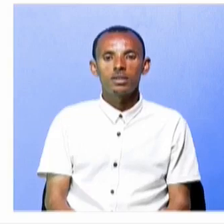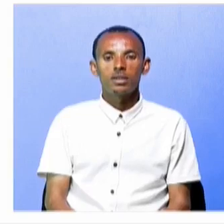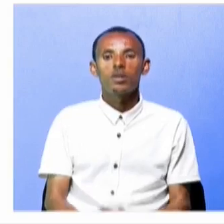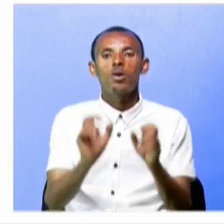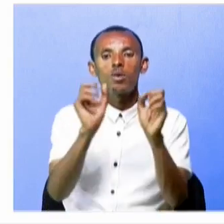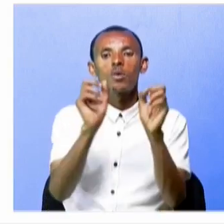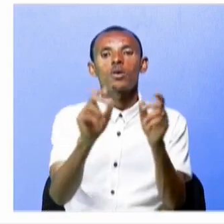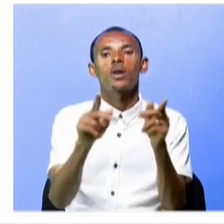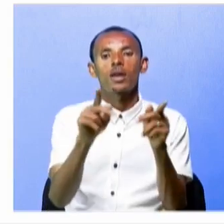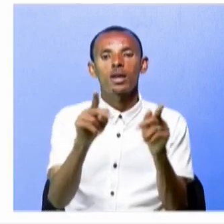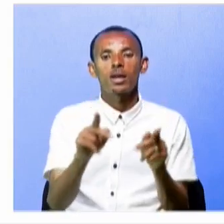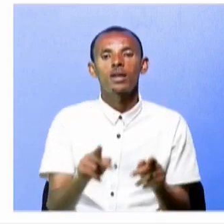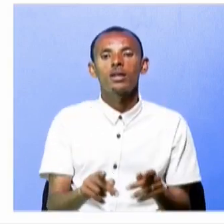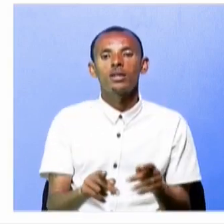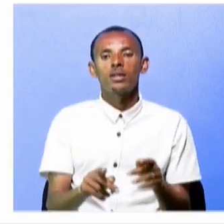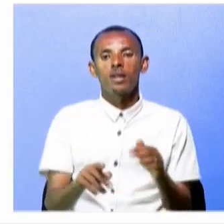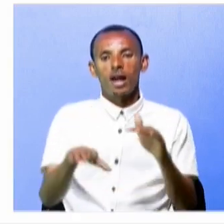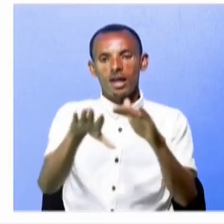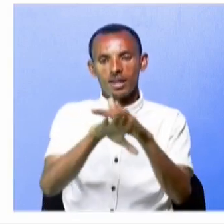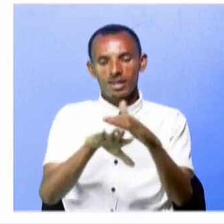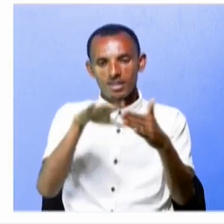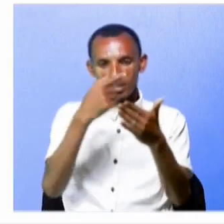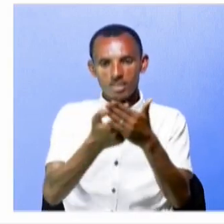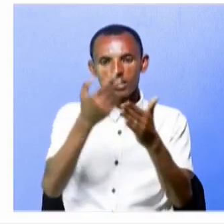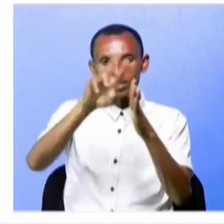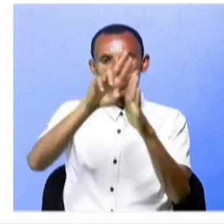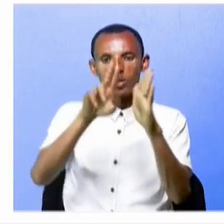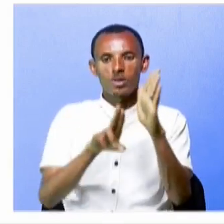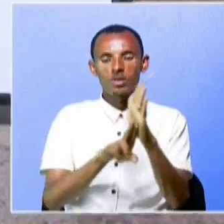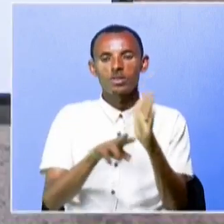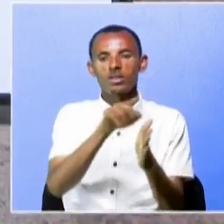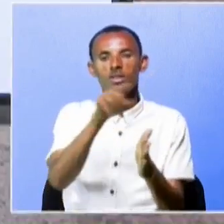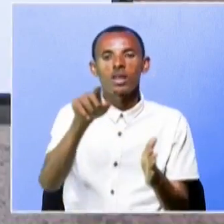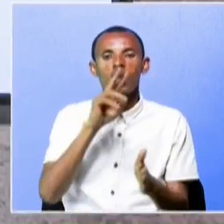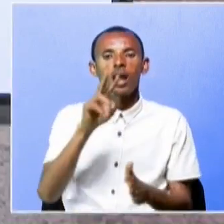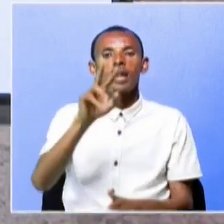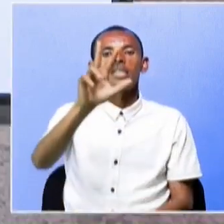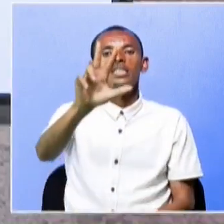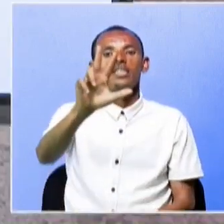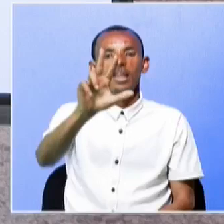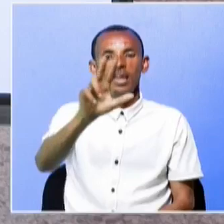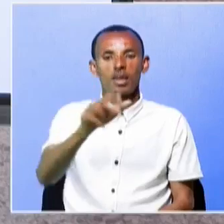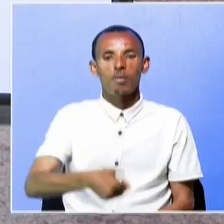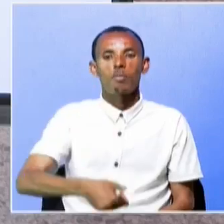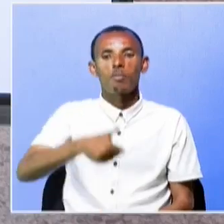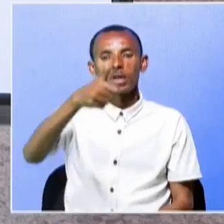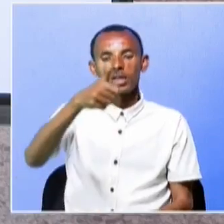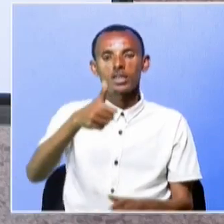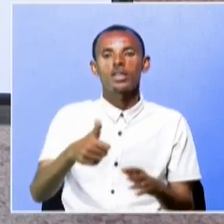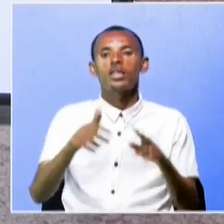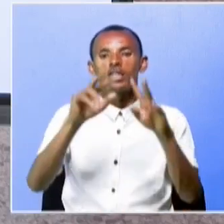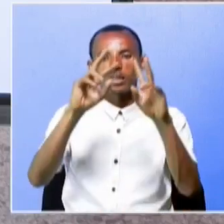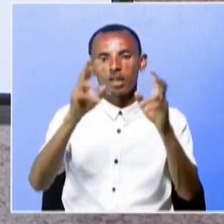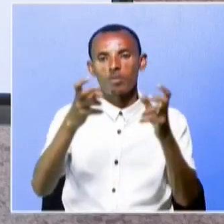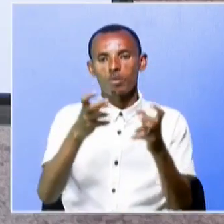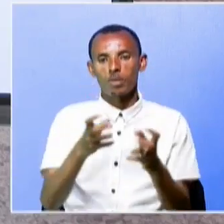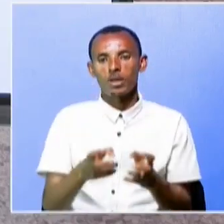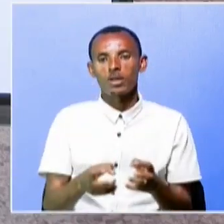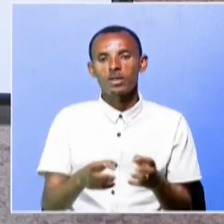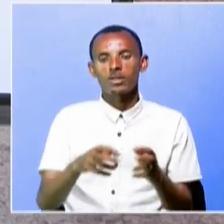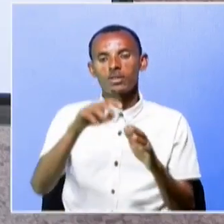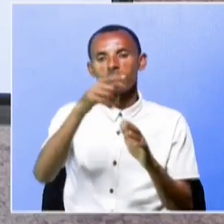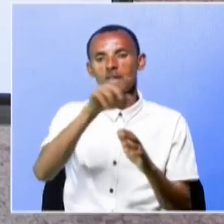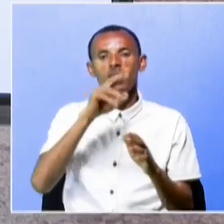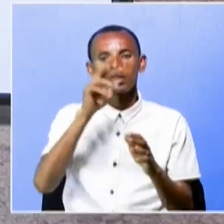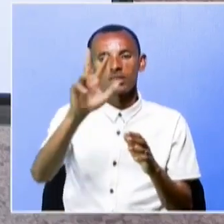Okay, so under this unit, there are three major subtopics, okay? There are three major